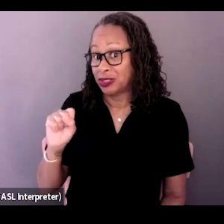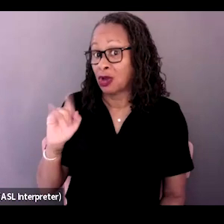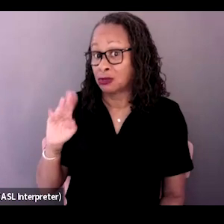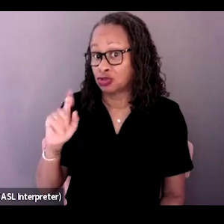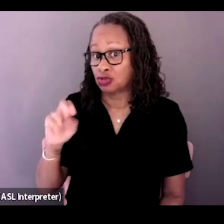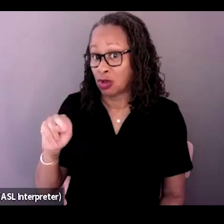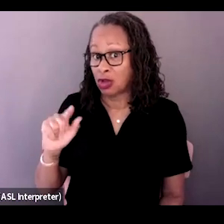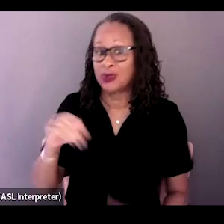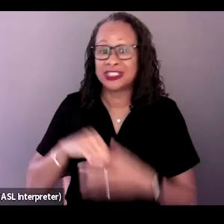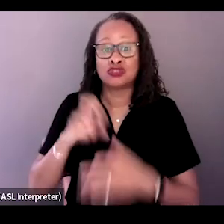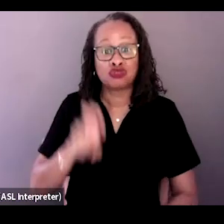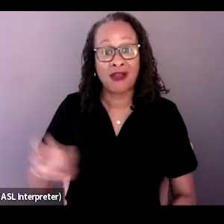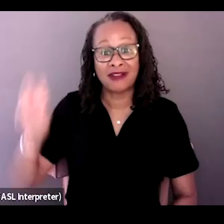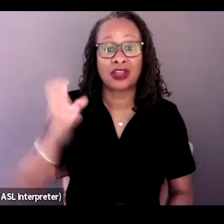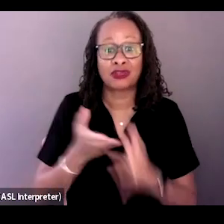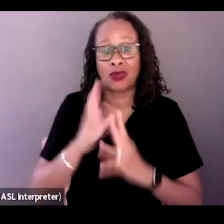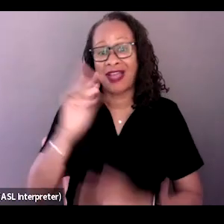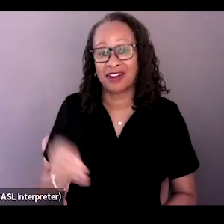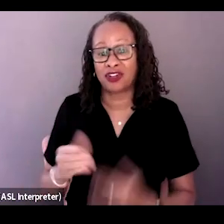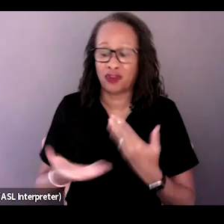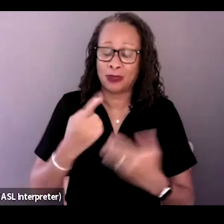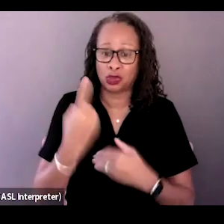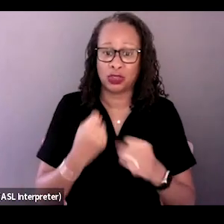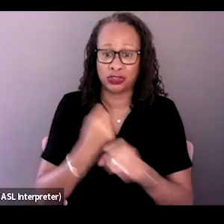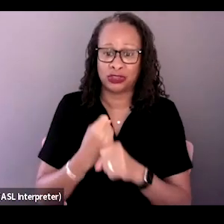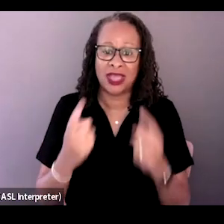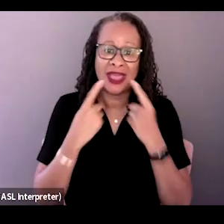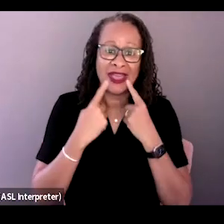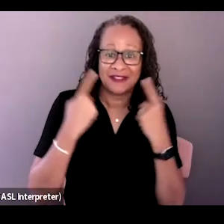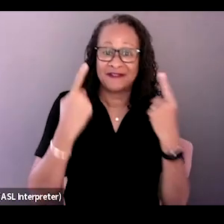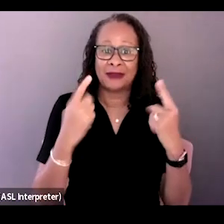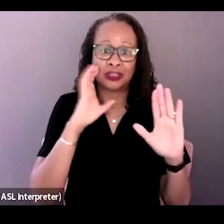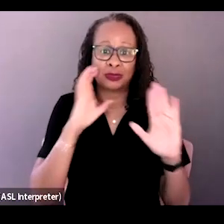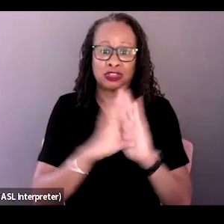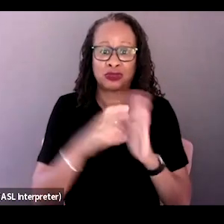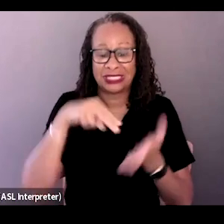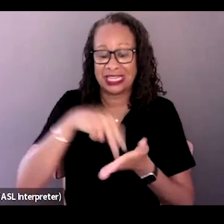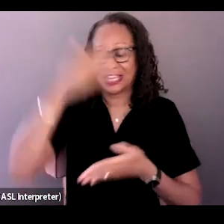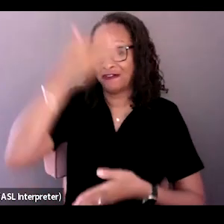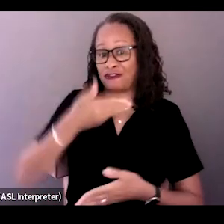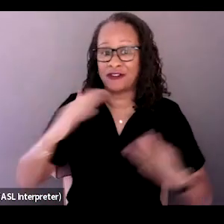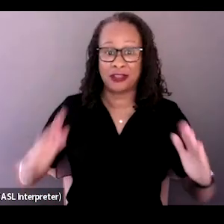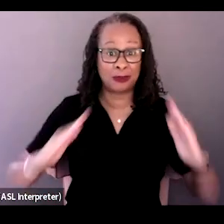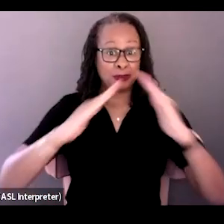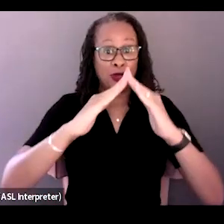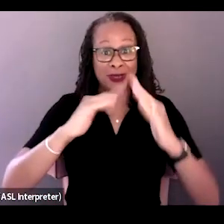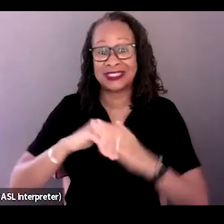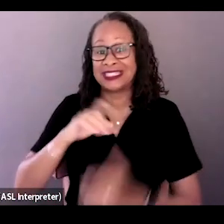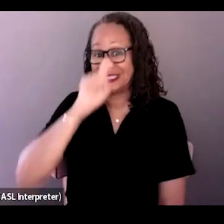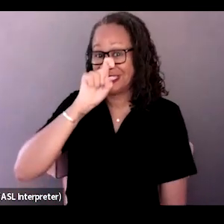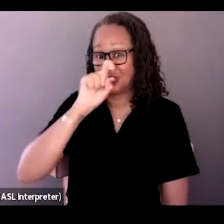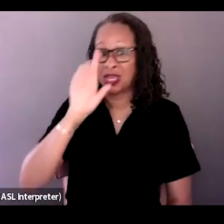you know, doing a lot of countries. There's a famous picture where he's playing in front of the pyramid in Egypt as well. But when he got home